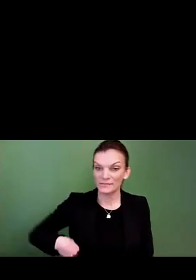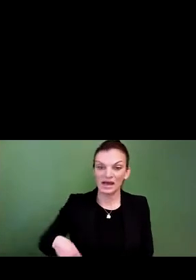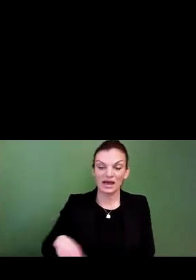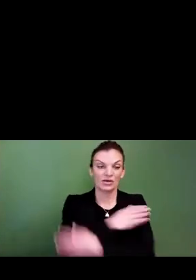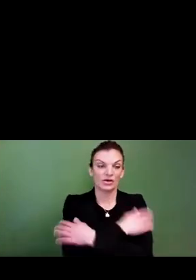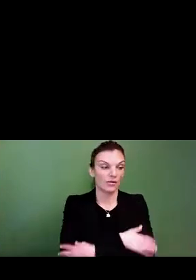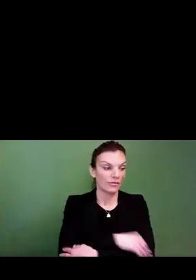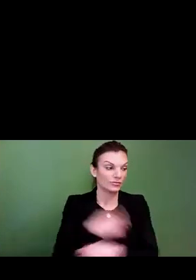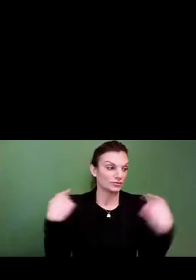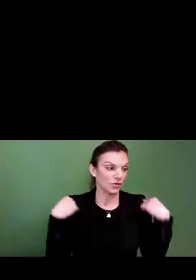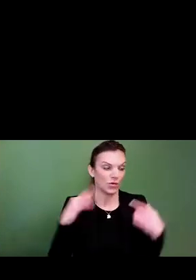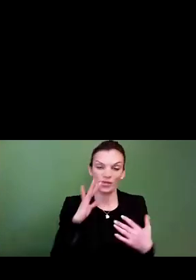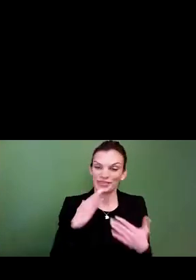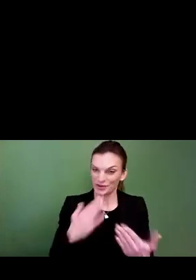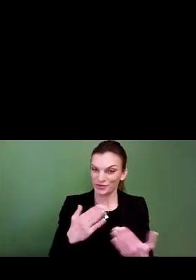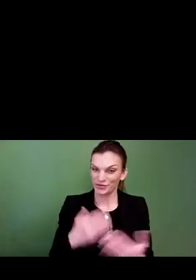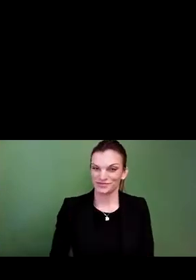and shoulders will thank you.